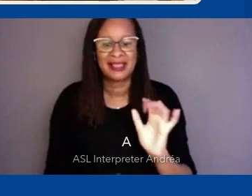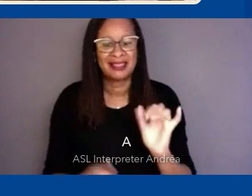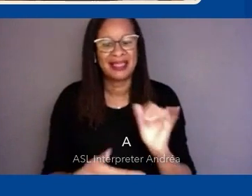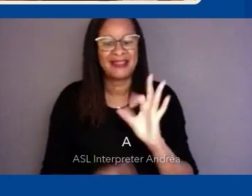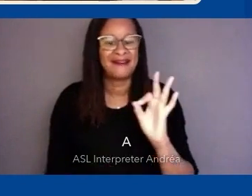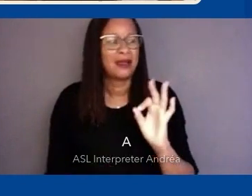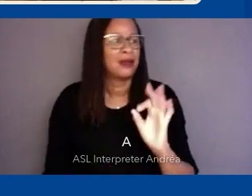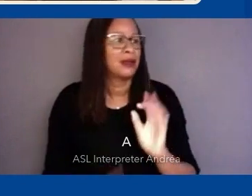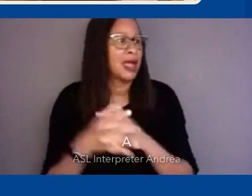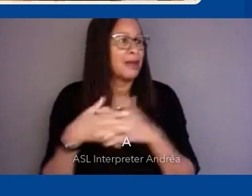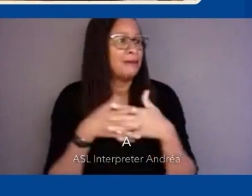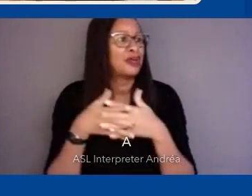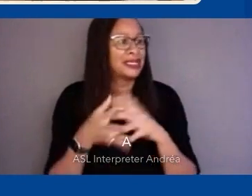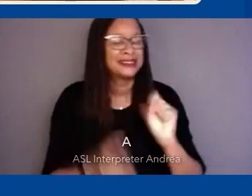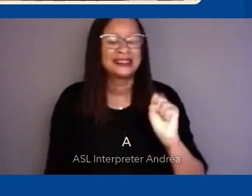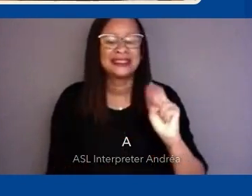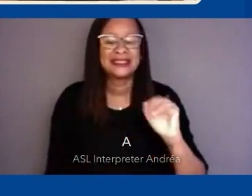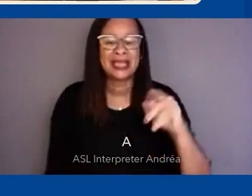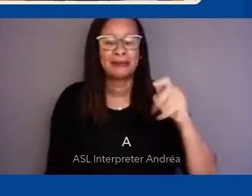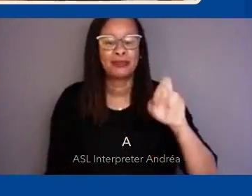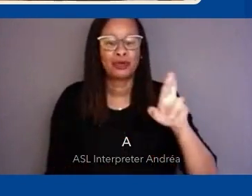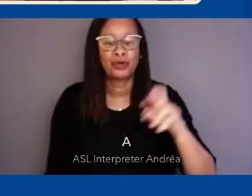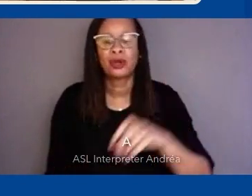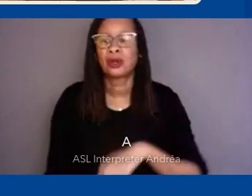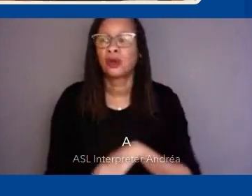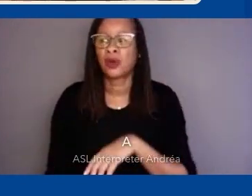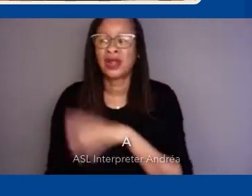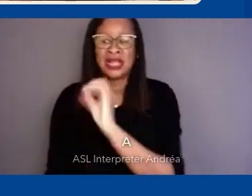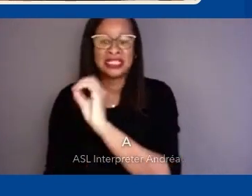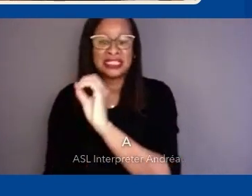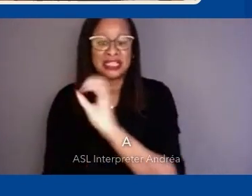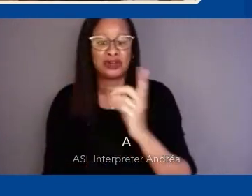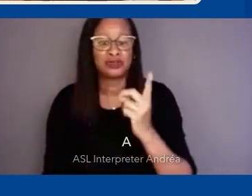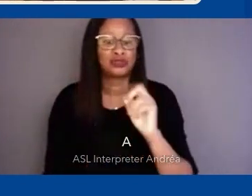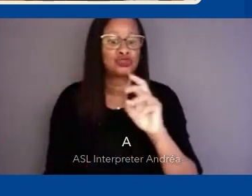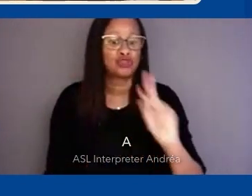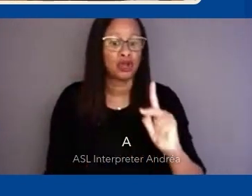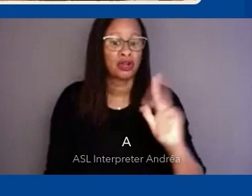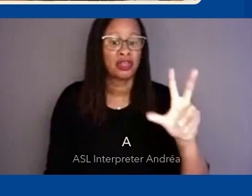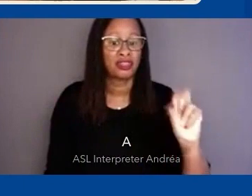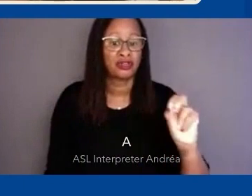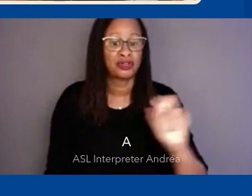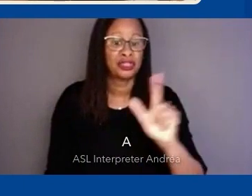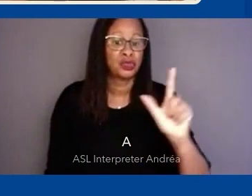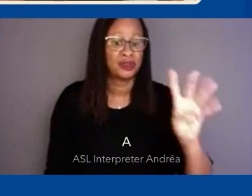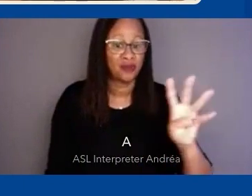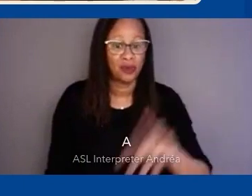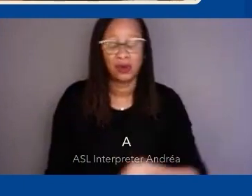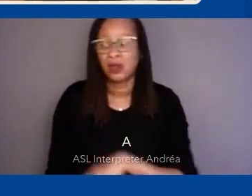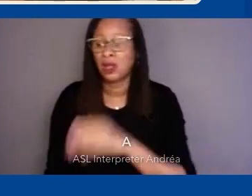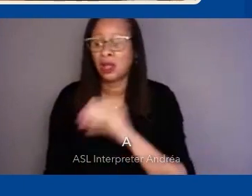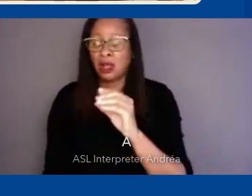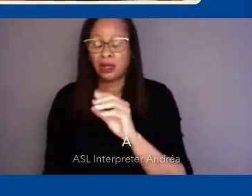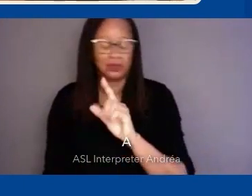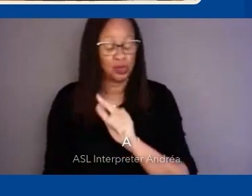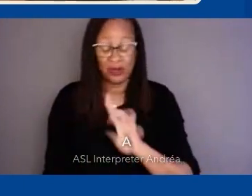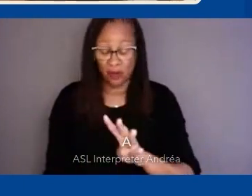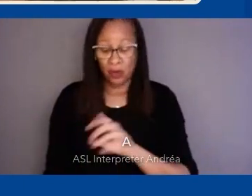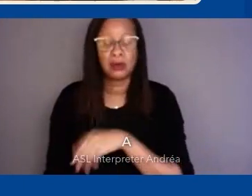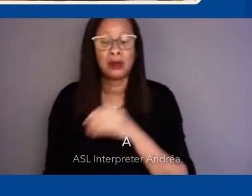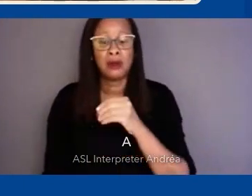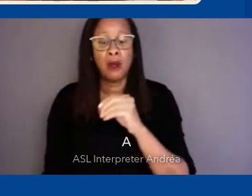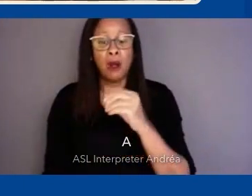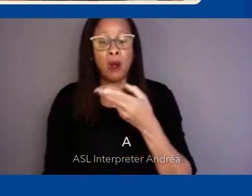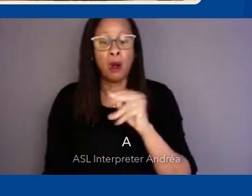or, you know, Zero Dark Thirty, 24, Homeland. And that type of